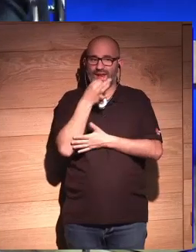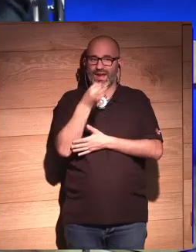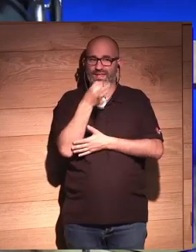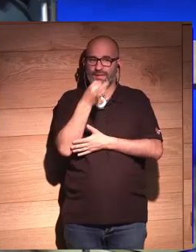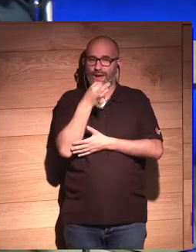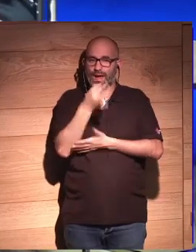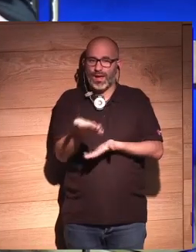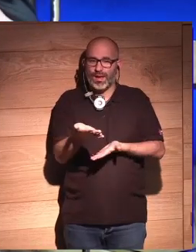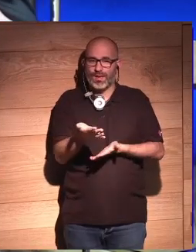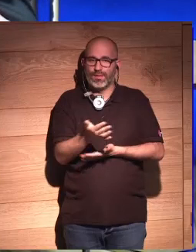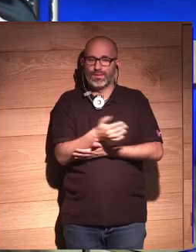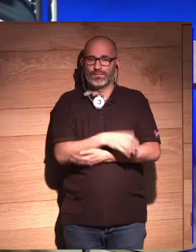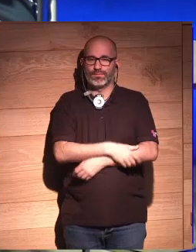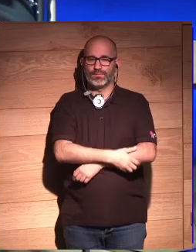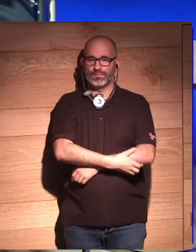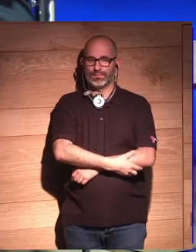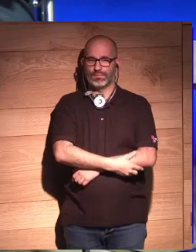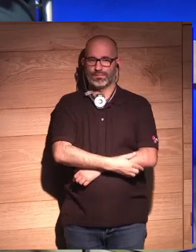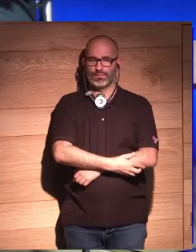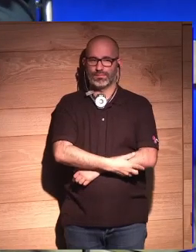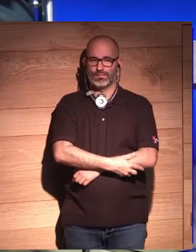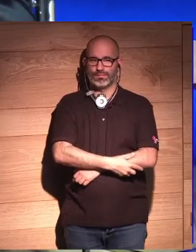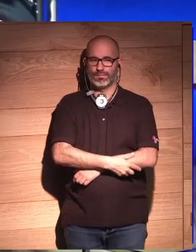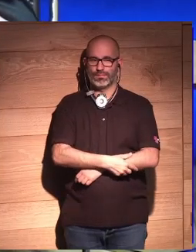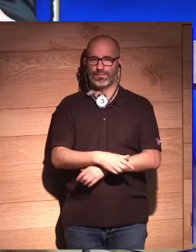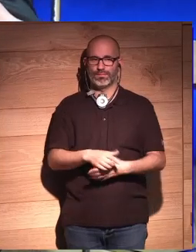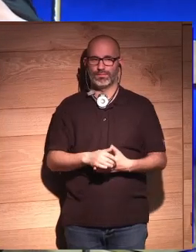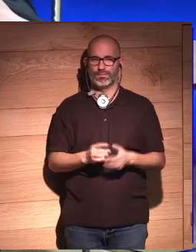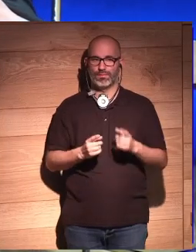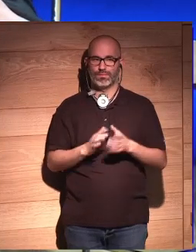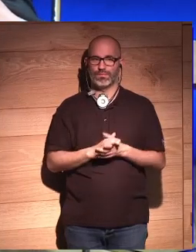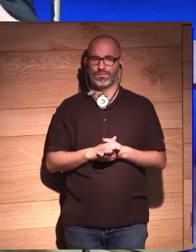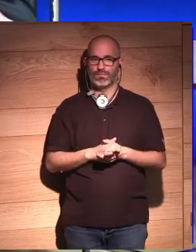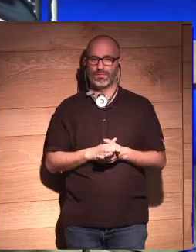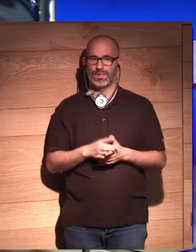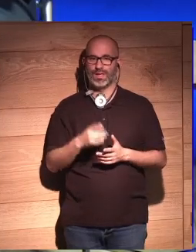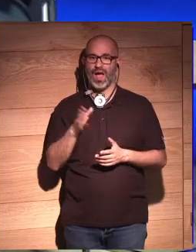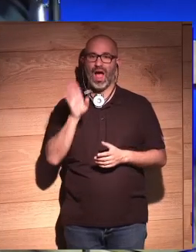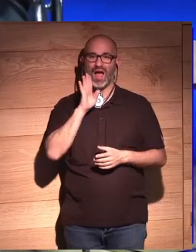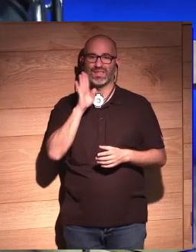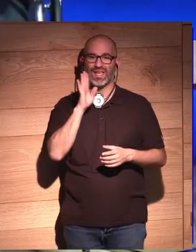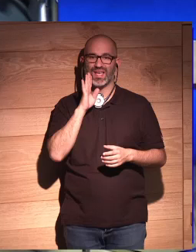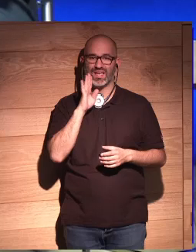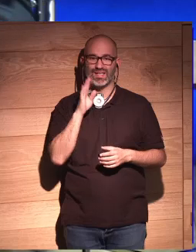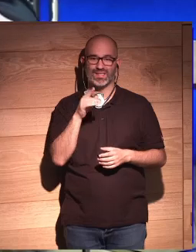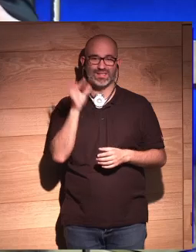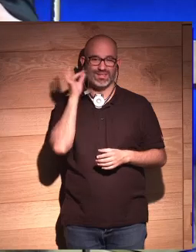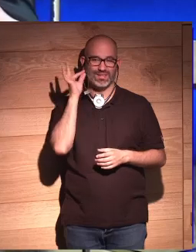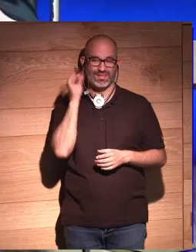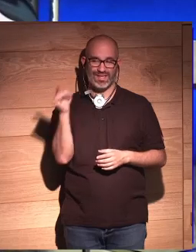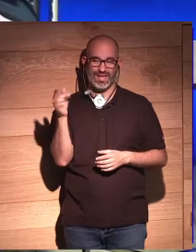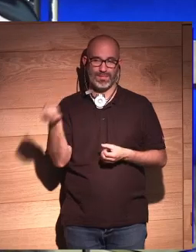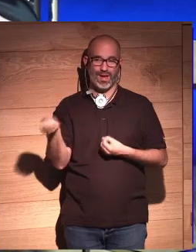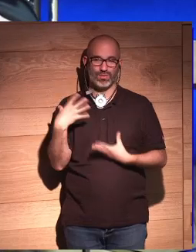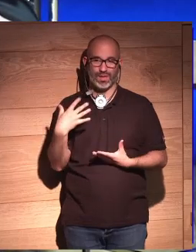So, someone else wants to ask questions. Shari was telling me before that she feels like the Spanish